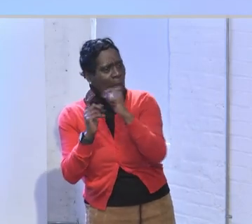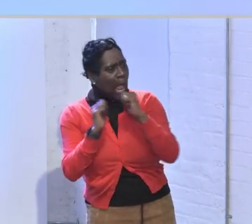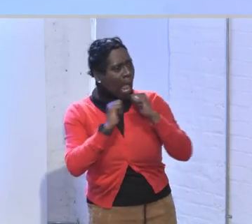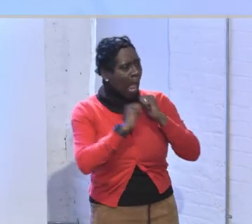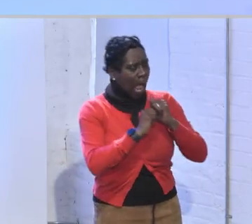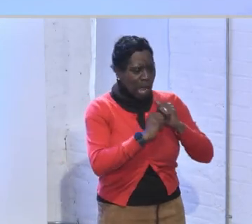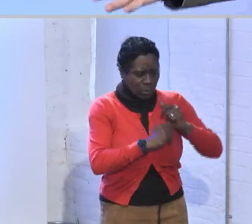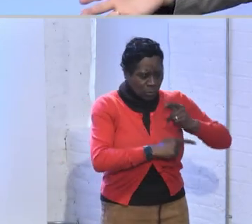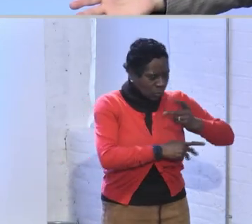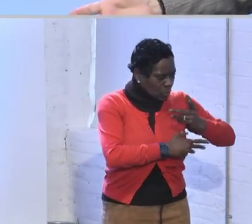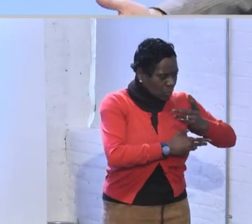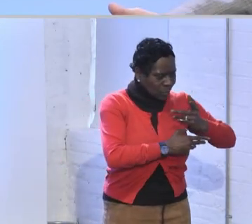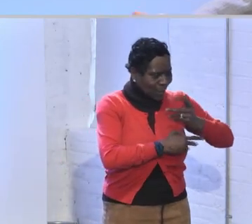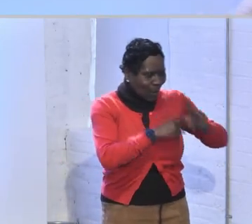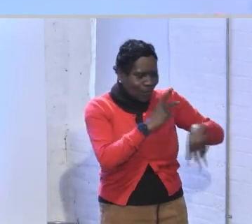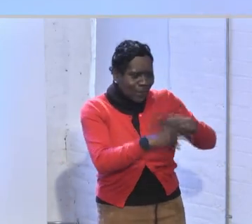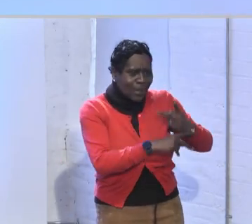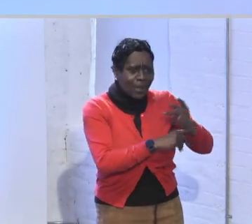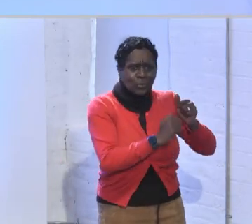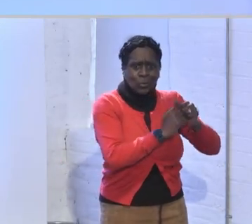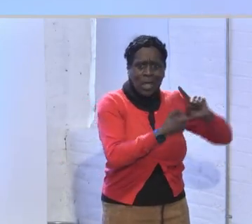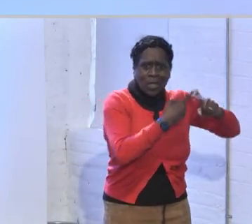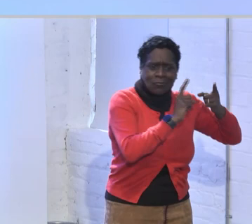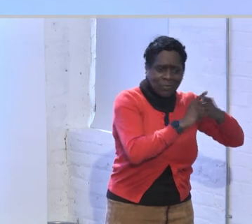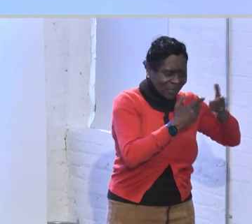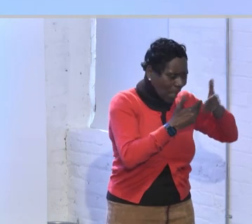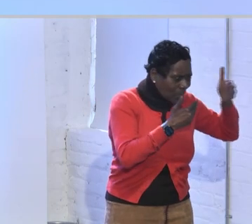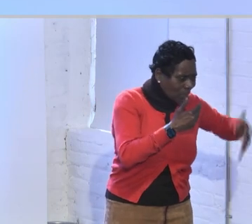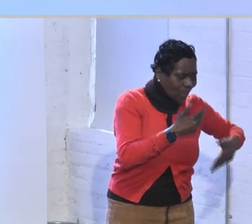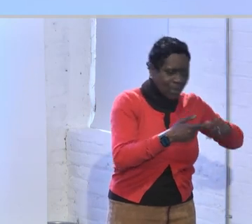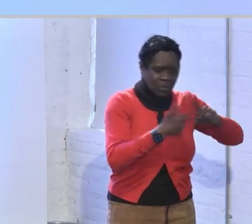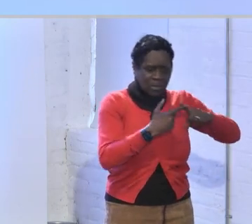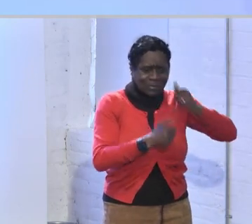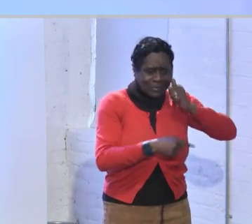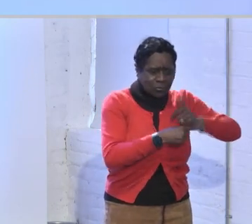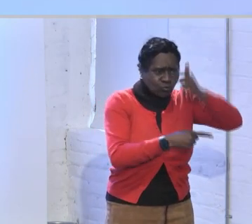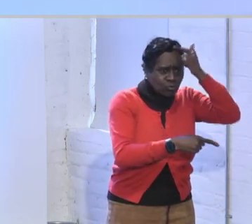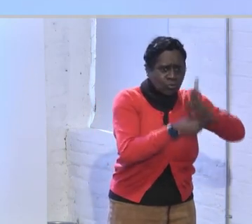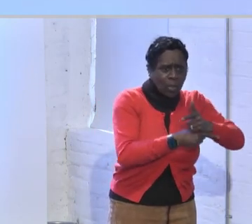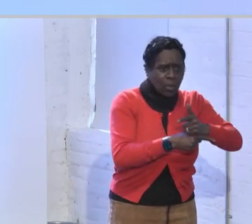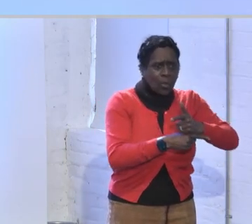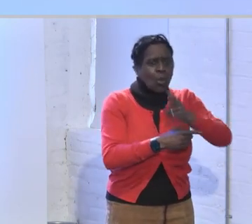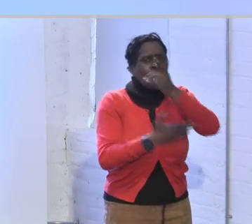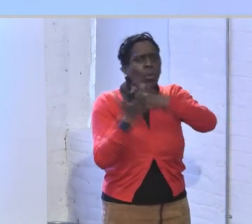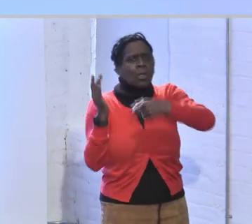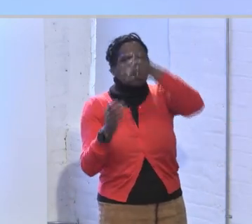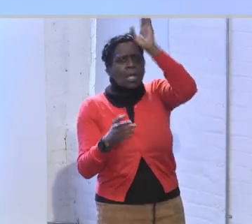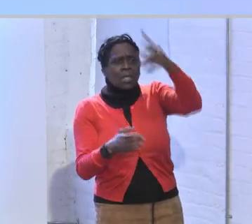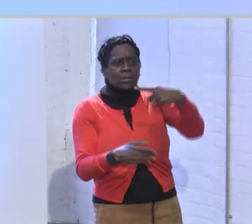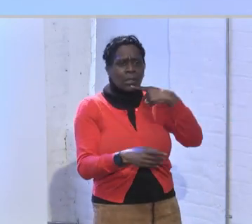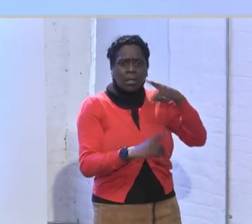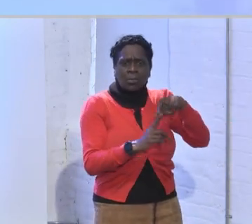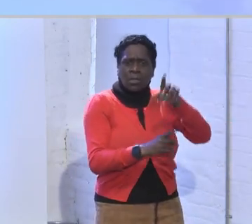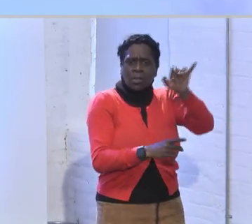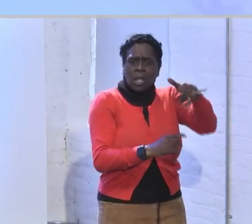our neighbors? How do we treat our friends at school? How do we treat our brother or sister? What does God say about that?